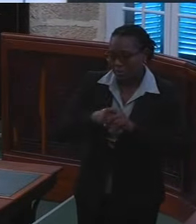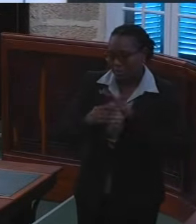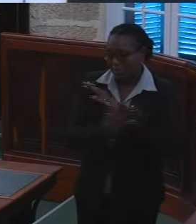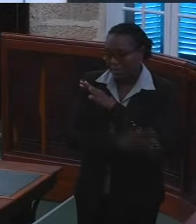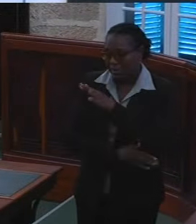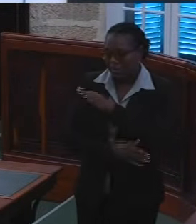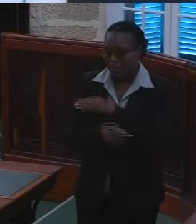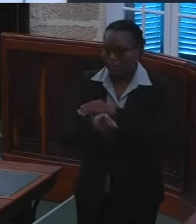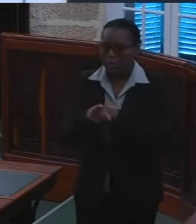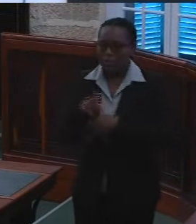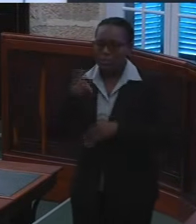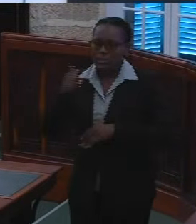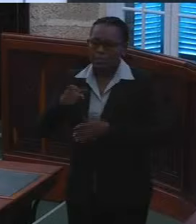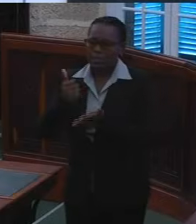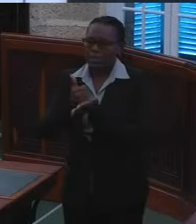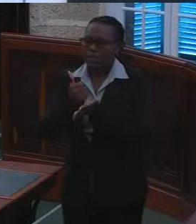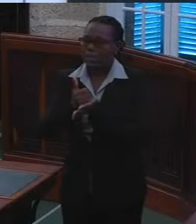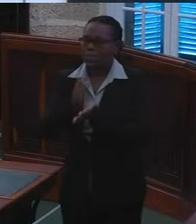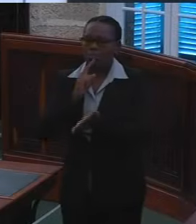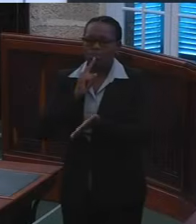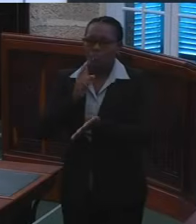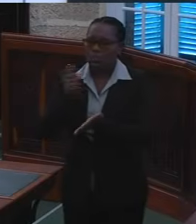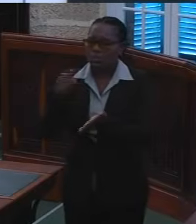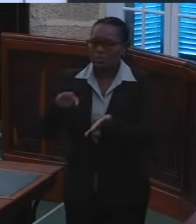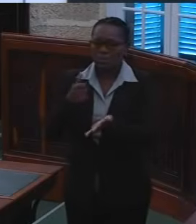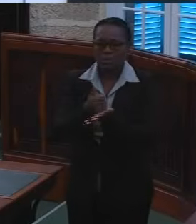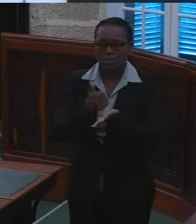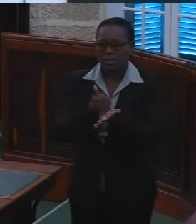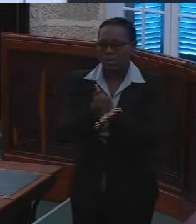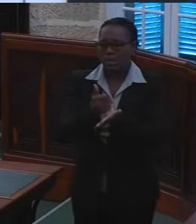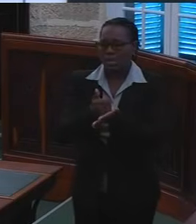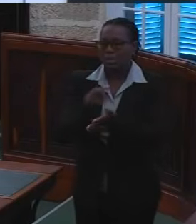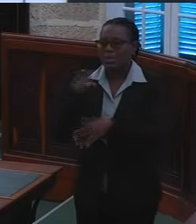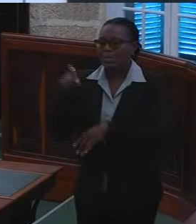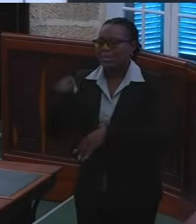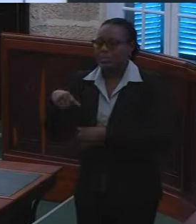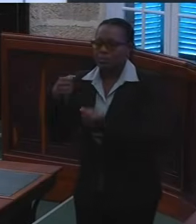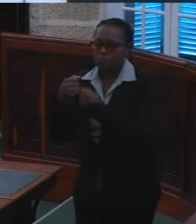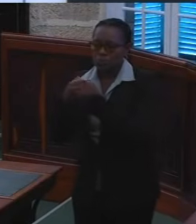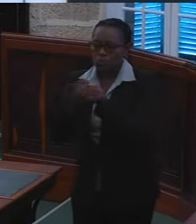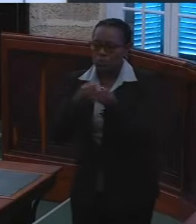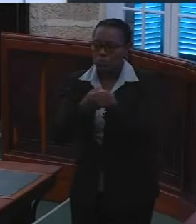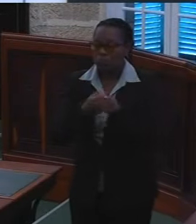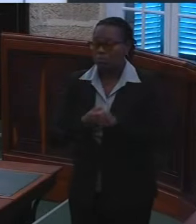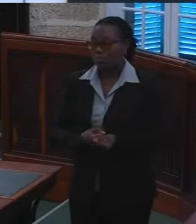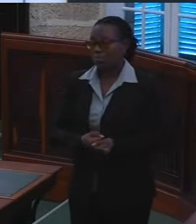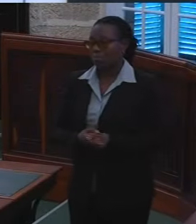very vulnerable and that older persons in this country need support. In case we forgot,